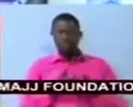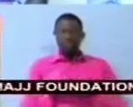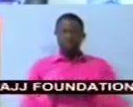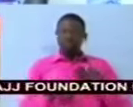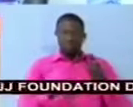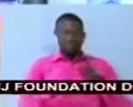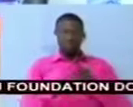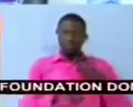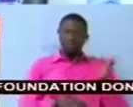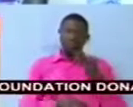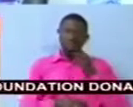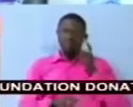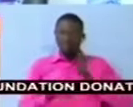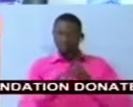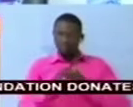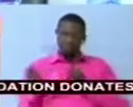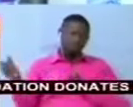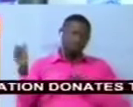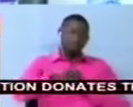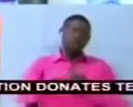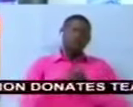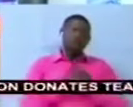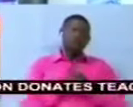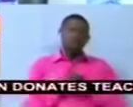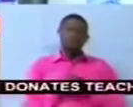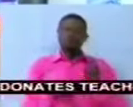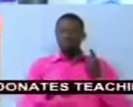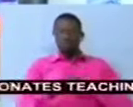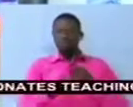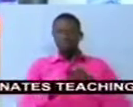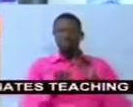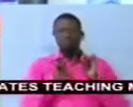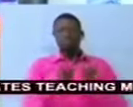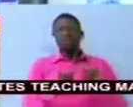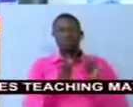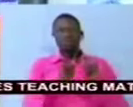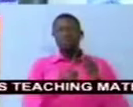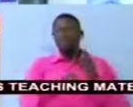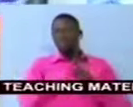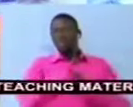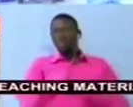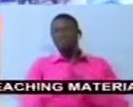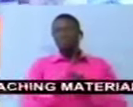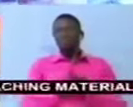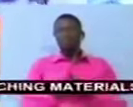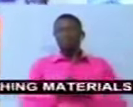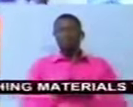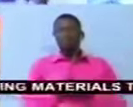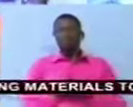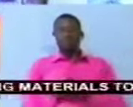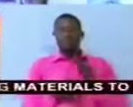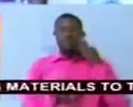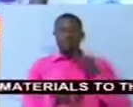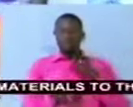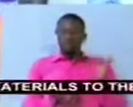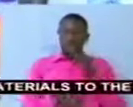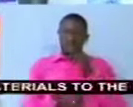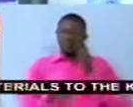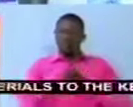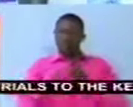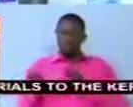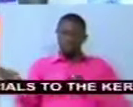Sometimes they will go quickly, they will come back. Sometimes they will spend time.